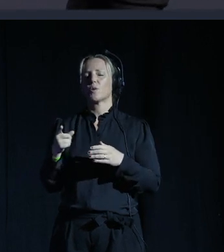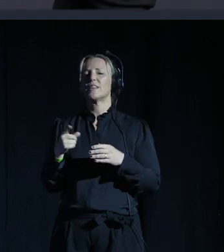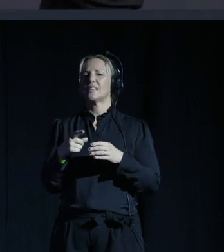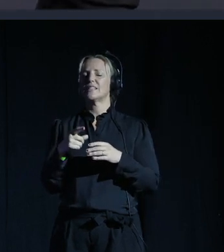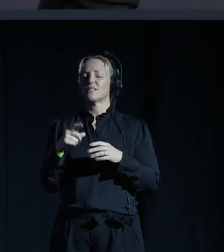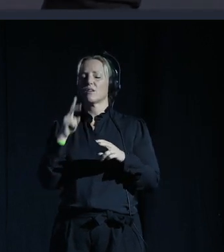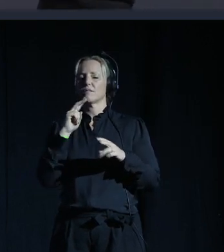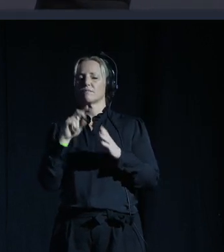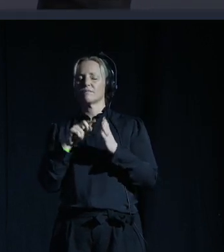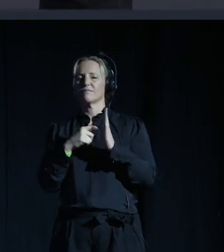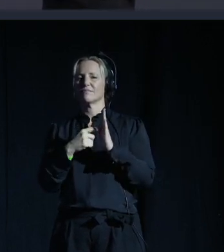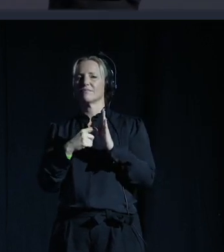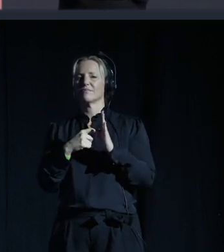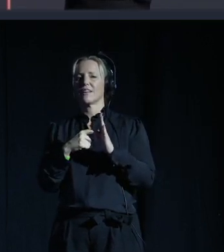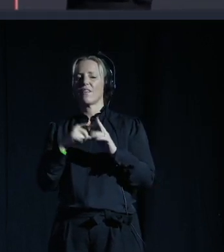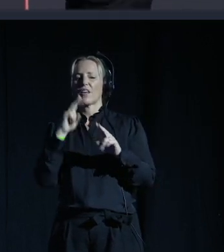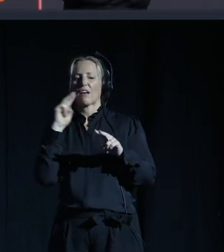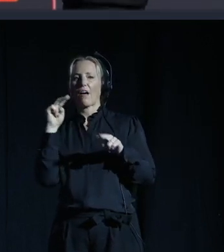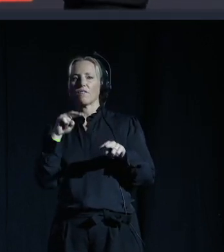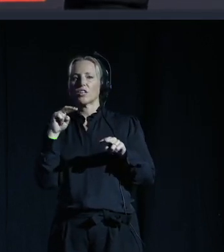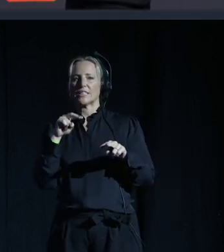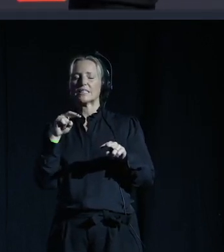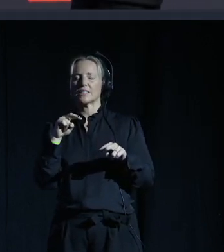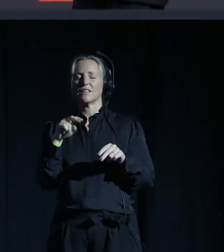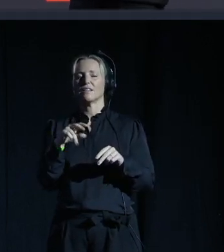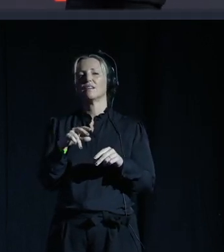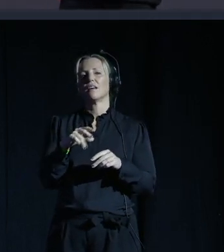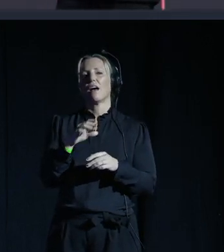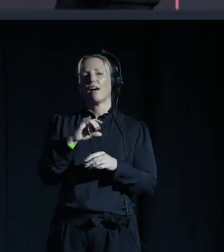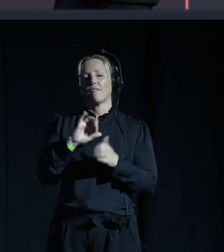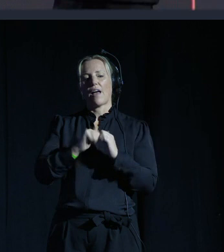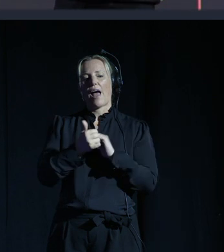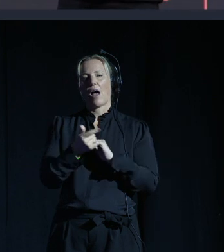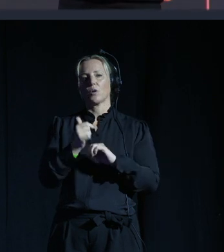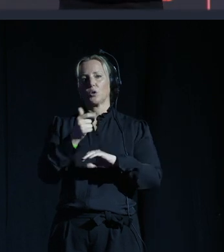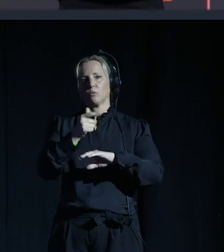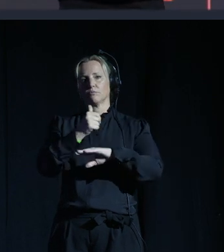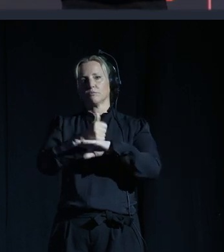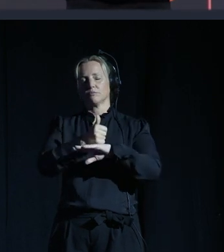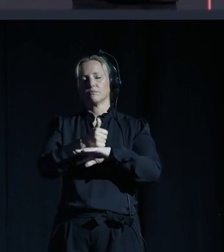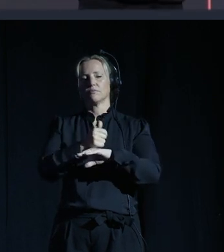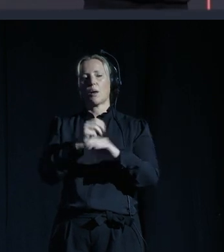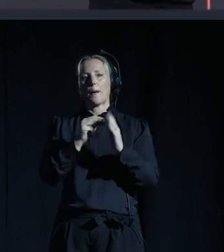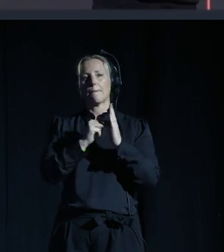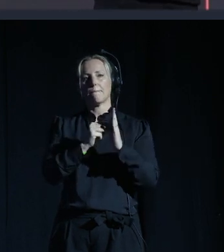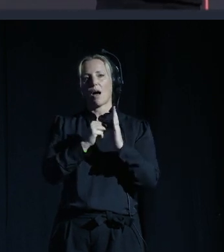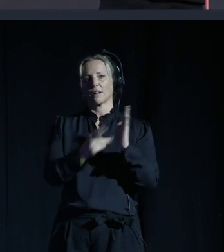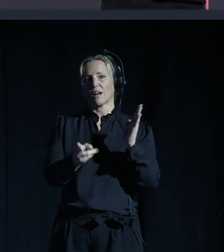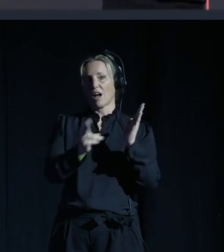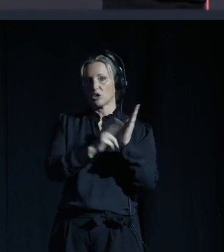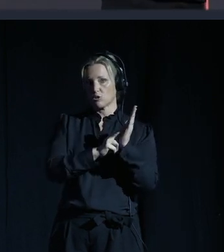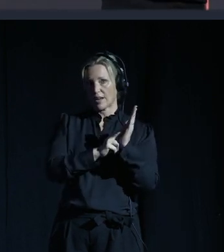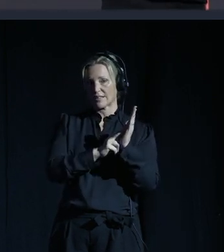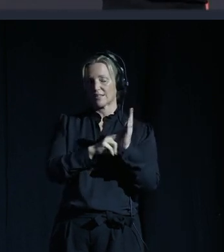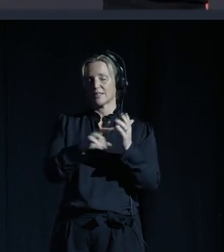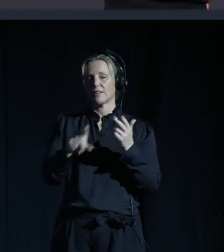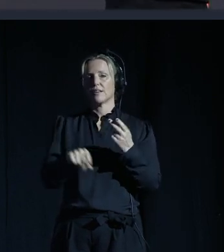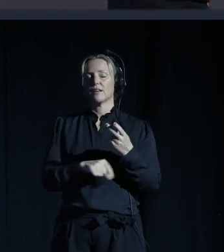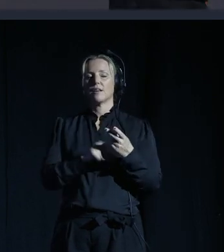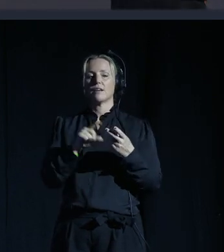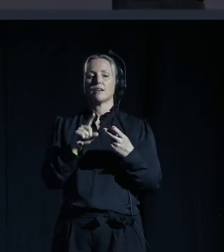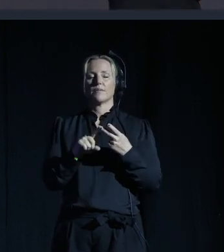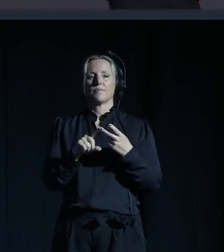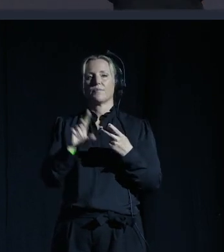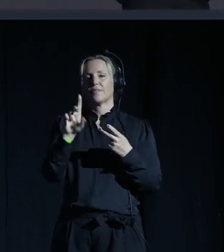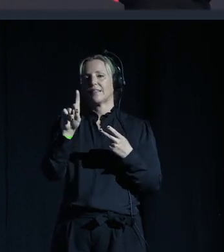to represent sort of the kind of governance aspects of how you put this together. You can use model contracts, which is a great way to ensure that the